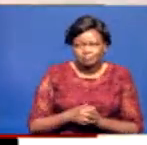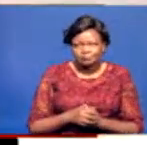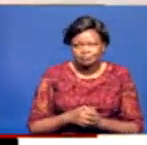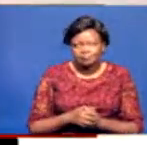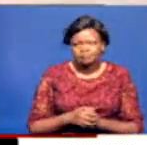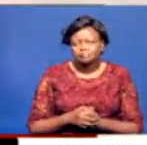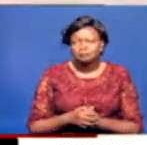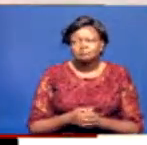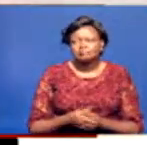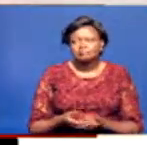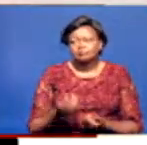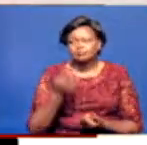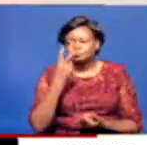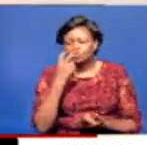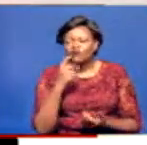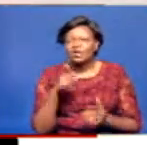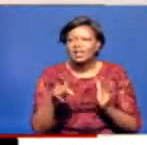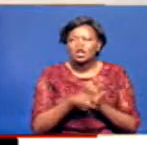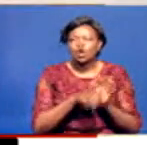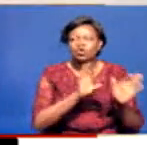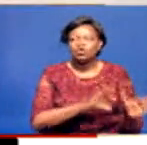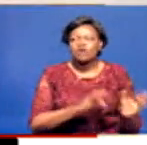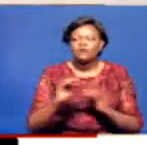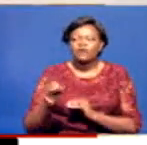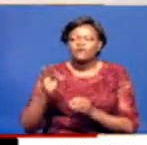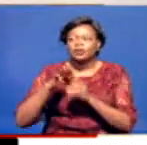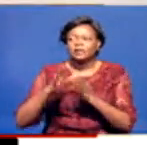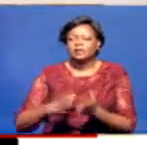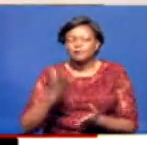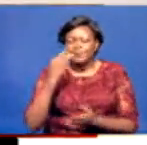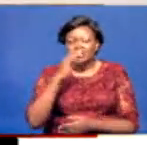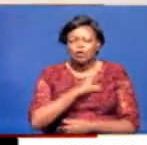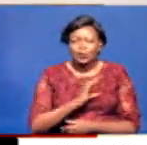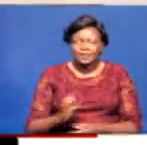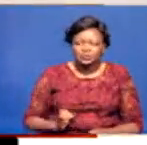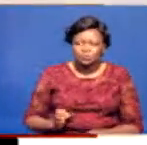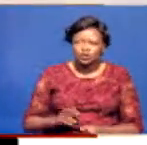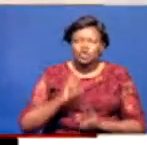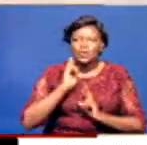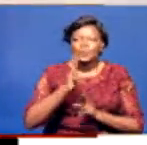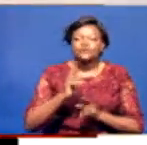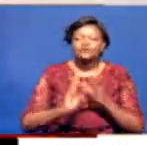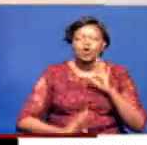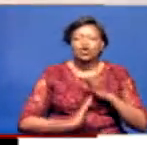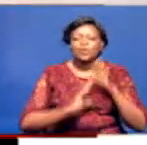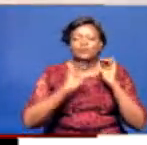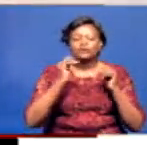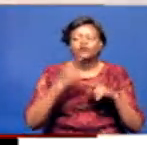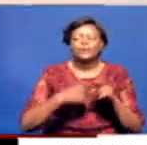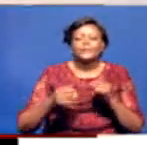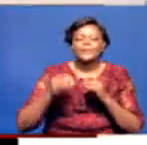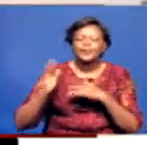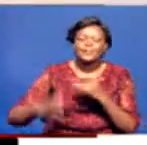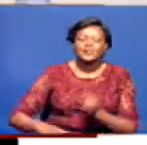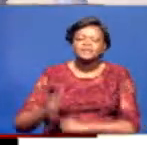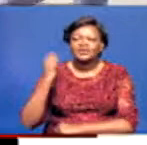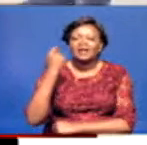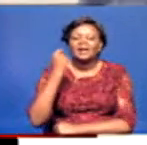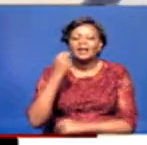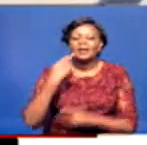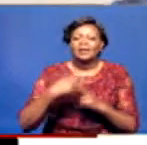speculations of illegal transfer of voters by the commission. Reporting for Prime Edition from the Bomas of Kenya in Nairobi, my name is